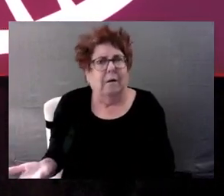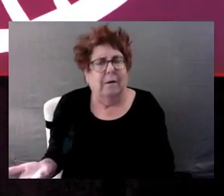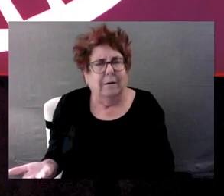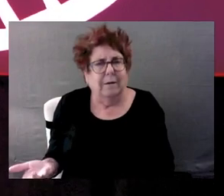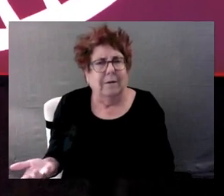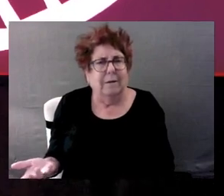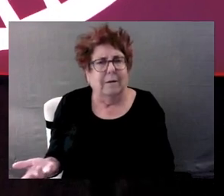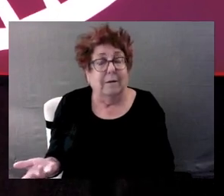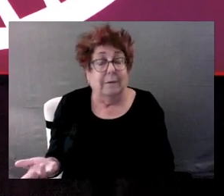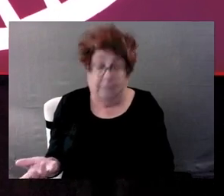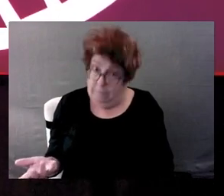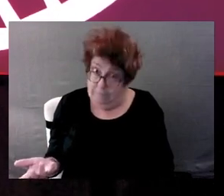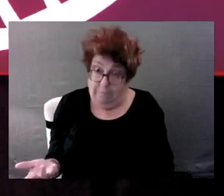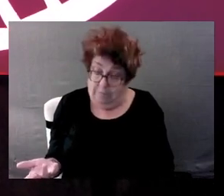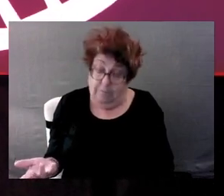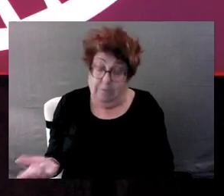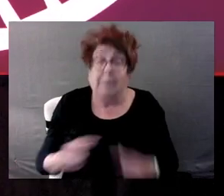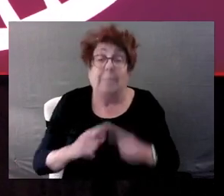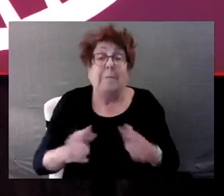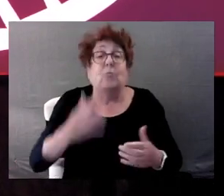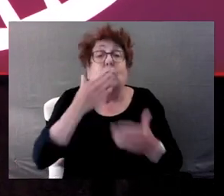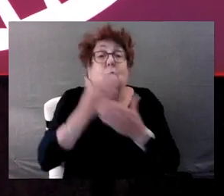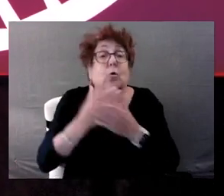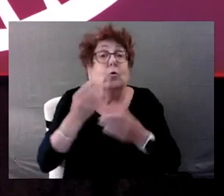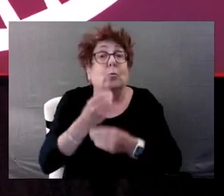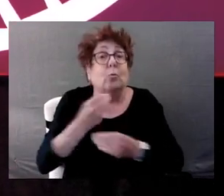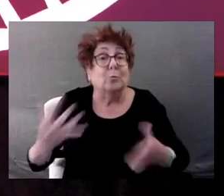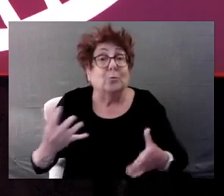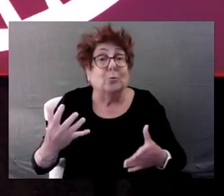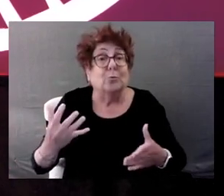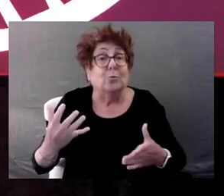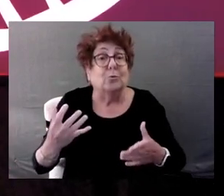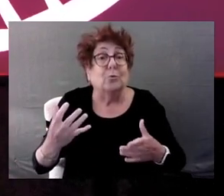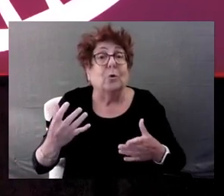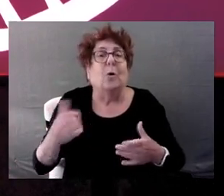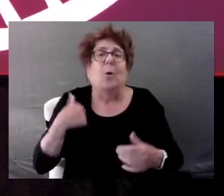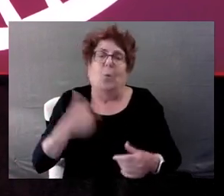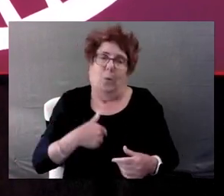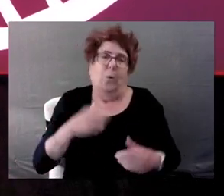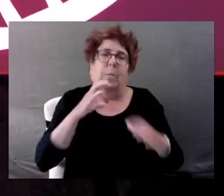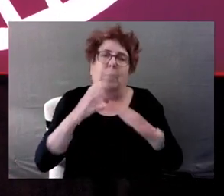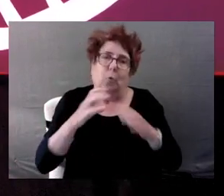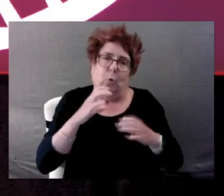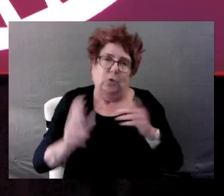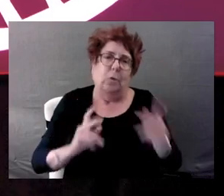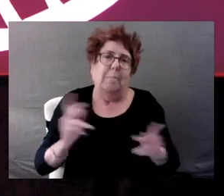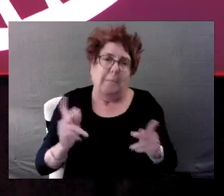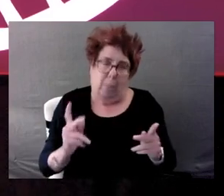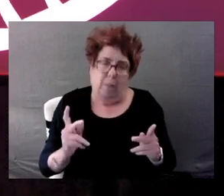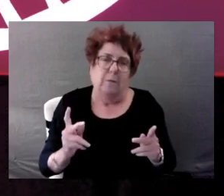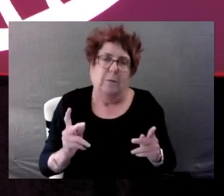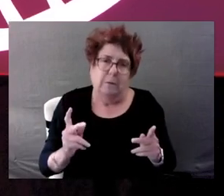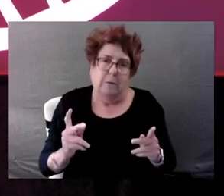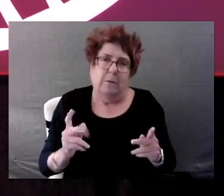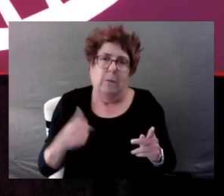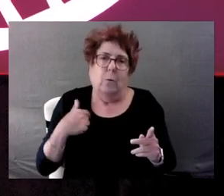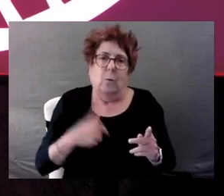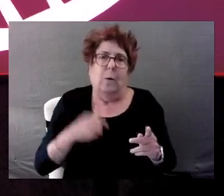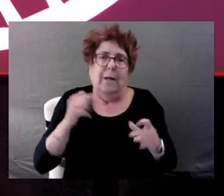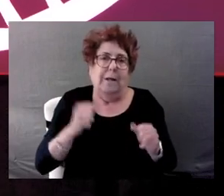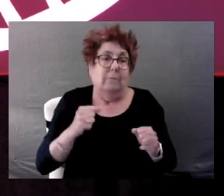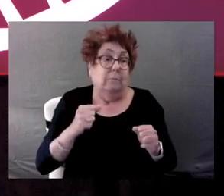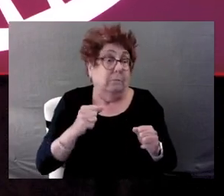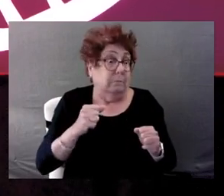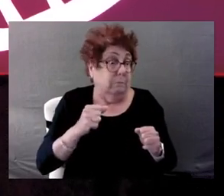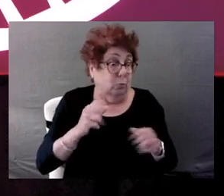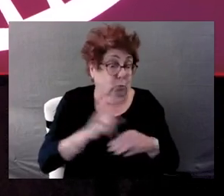But the good news is that we're communications people, that we can literally take this moment